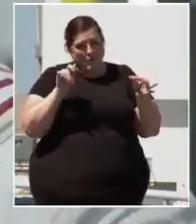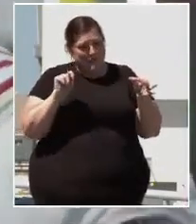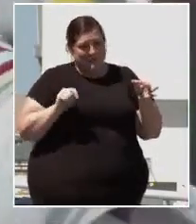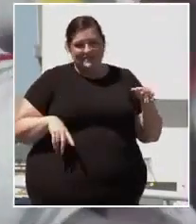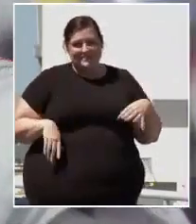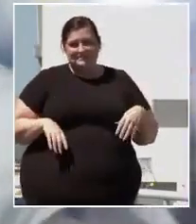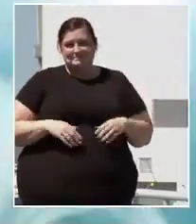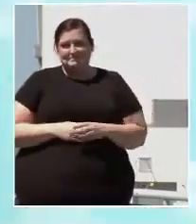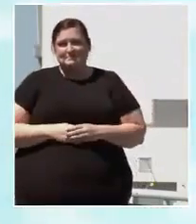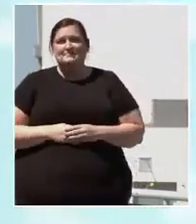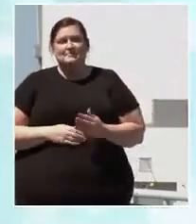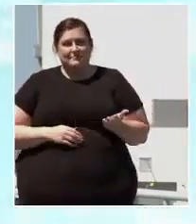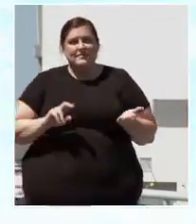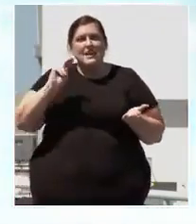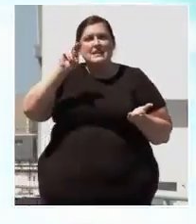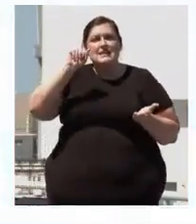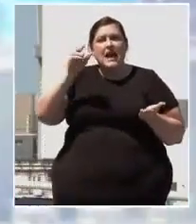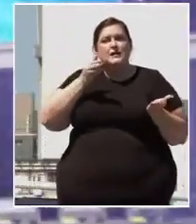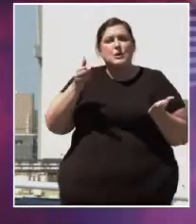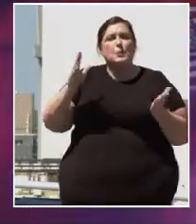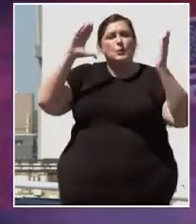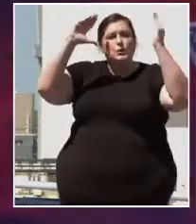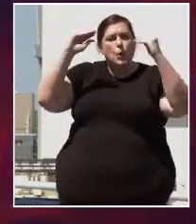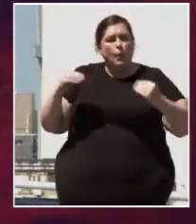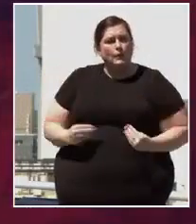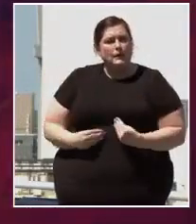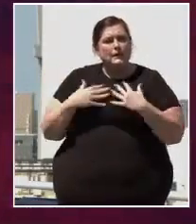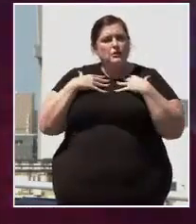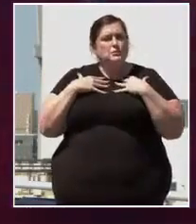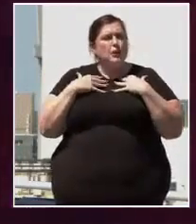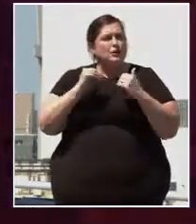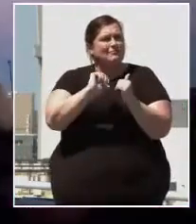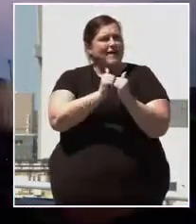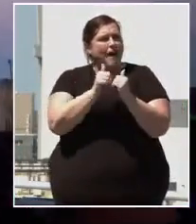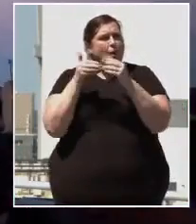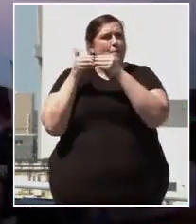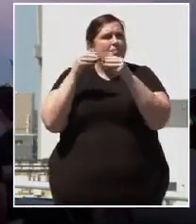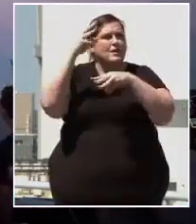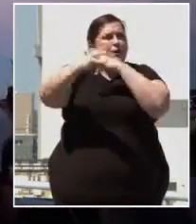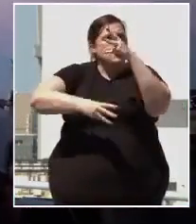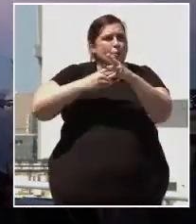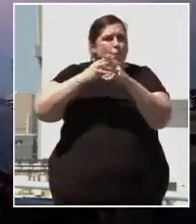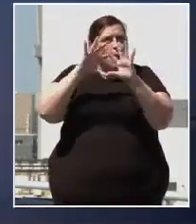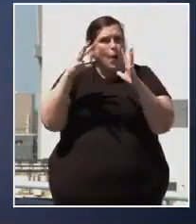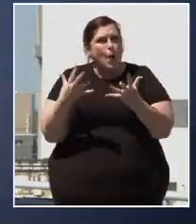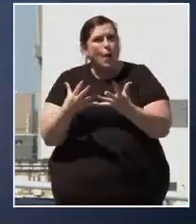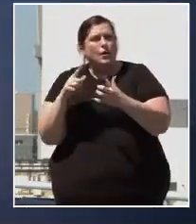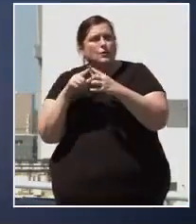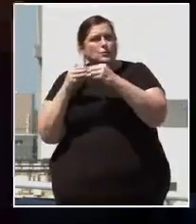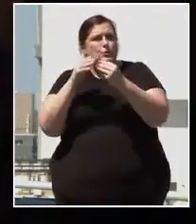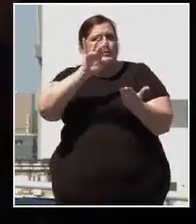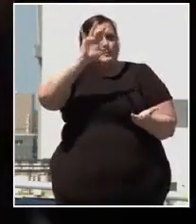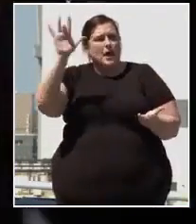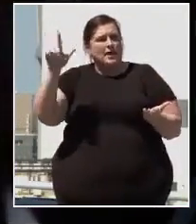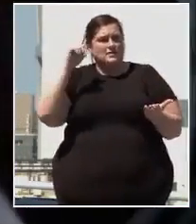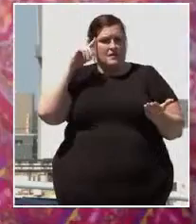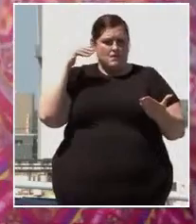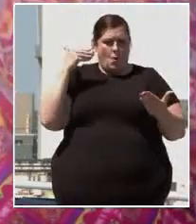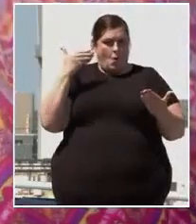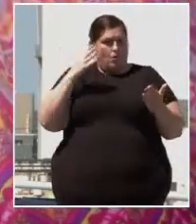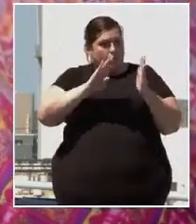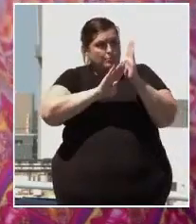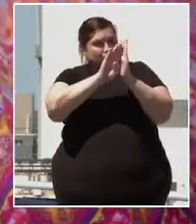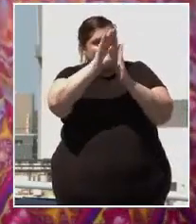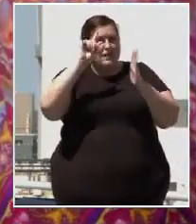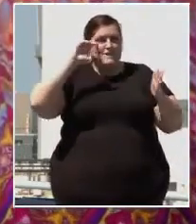Indescribable NASA brings hope and inspiration by Leading the world to space for the progression of all